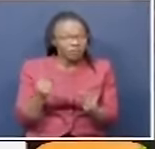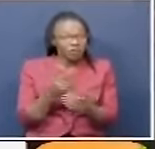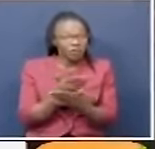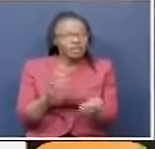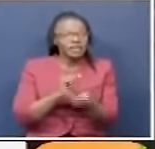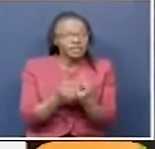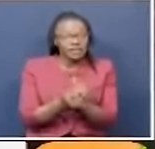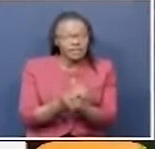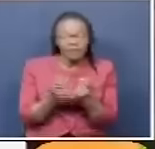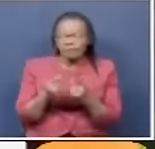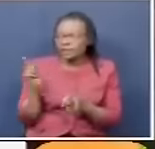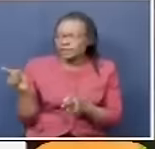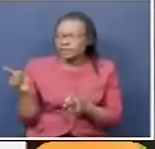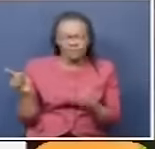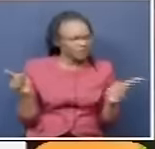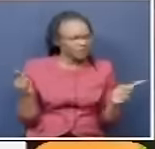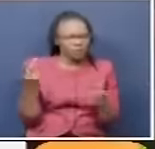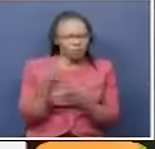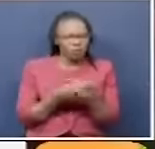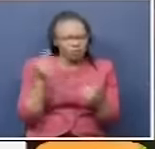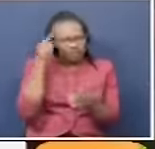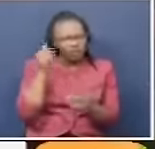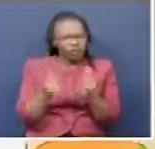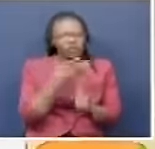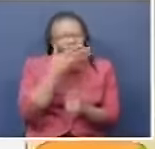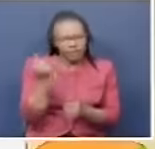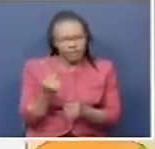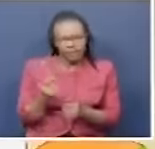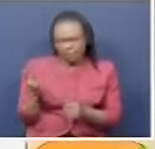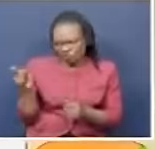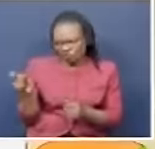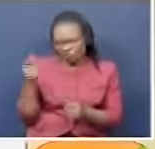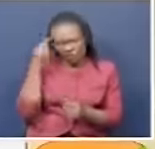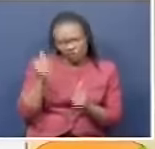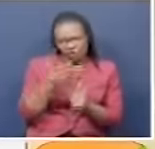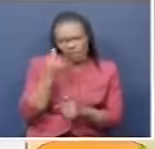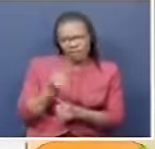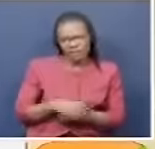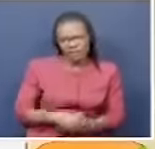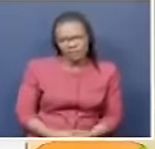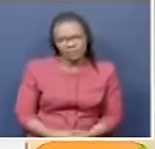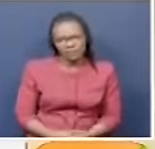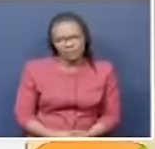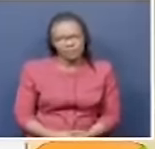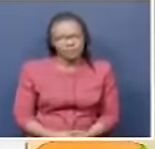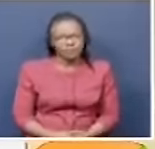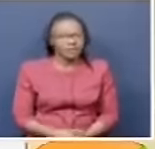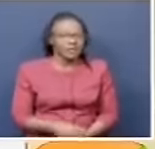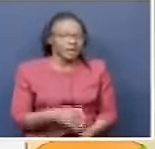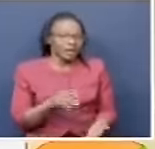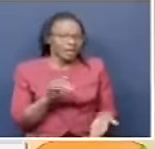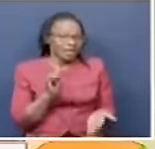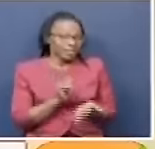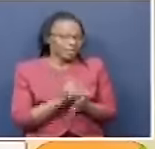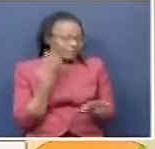of you. What do you think is the best bet for them? What pair? What do you think? That's a difficult question. It's a